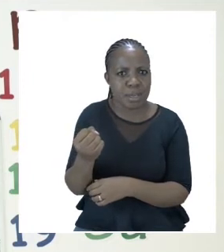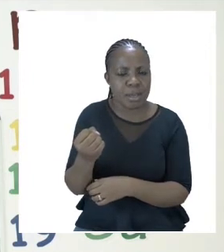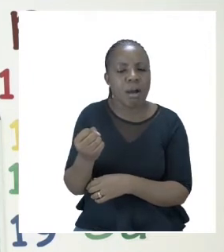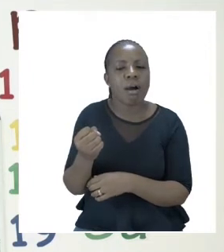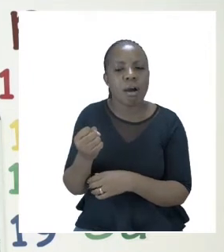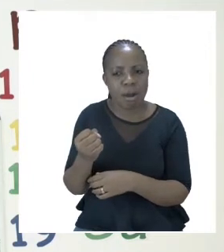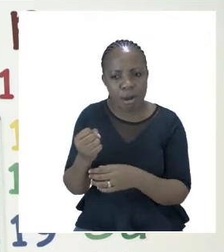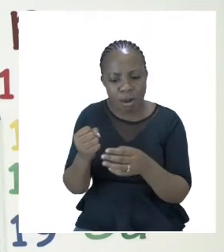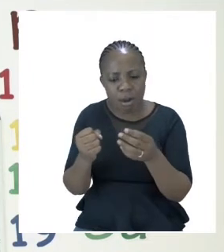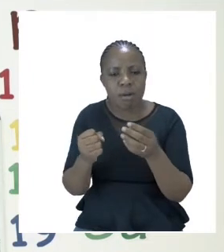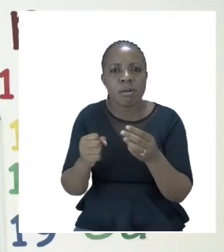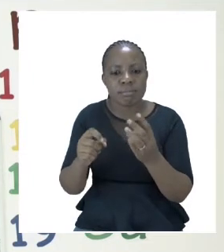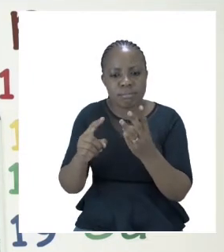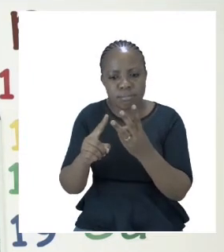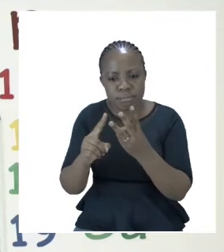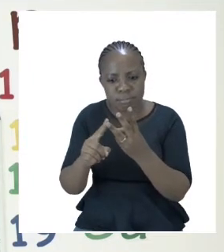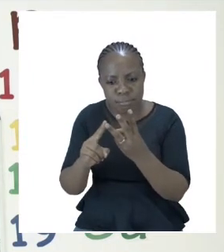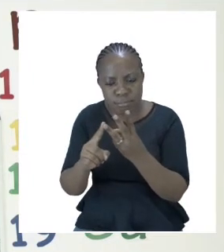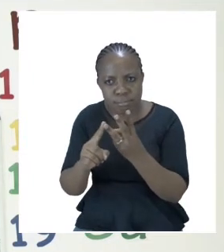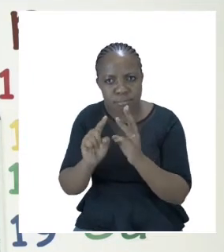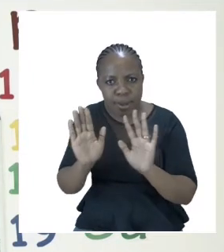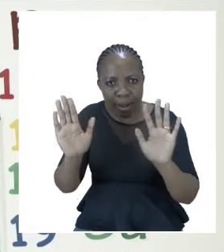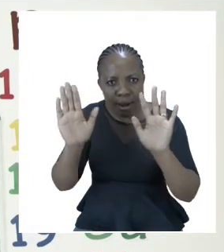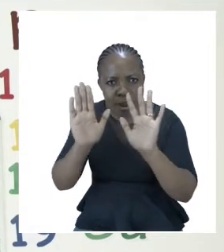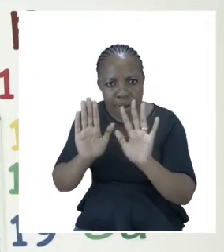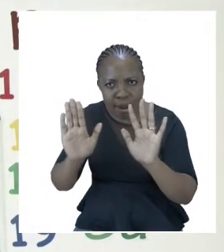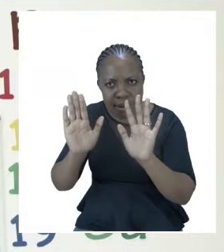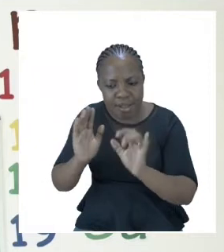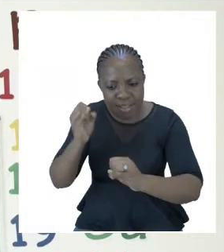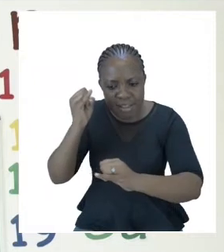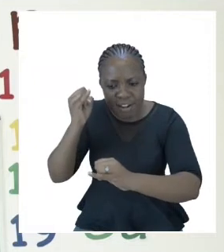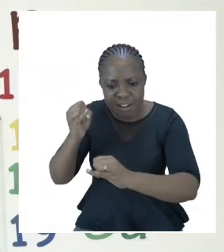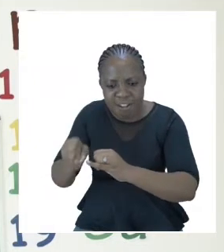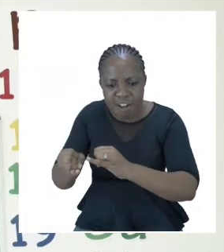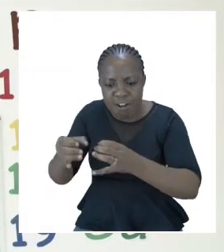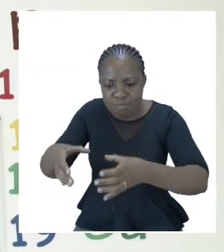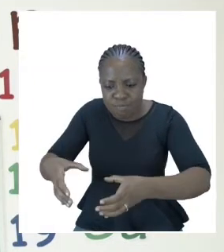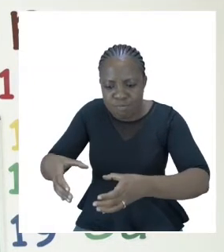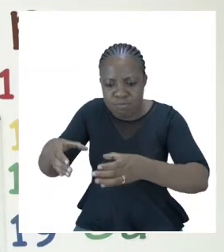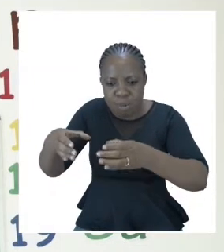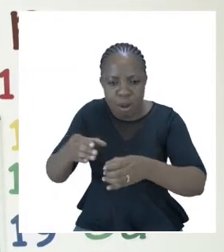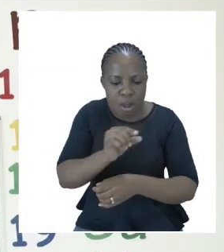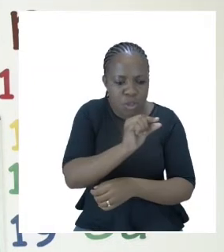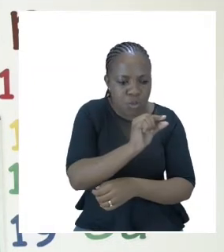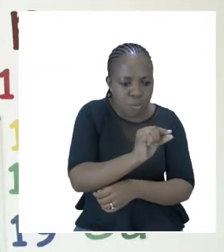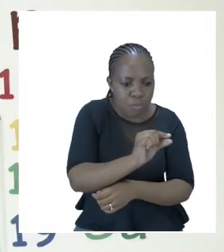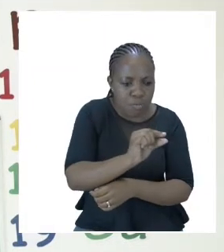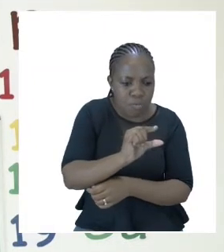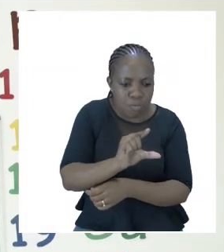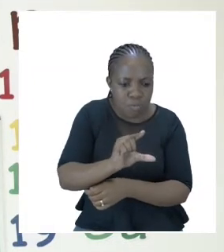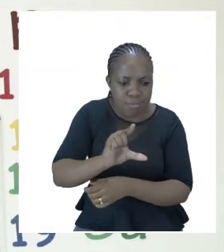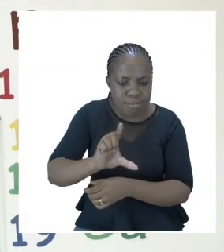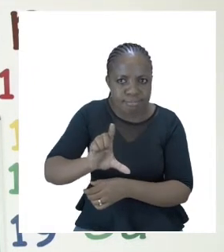right there we're going to put the colors. And now you can see that from here we have